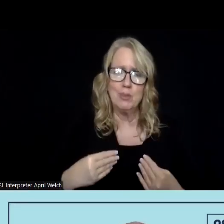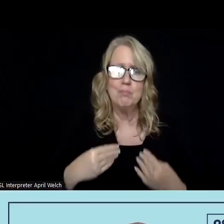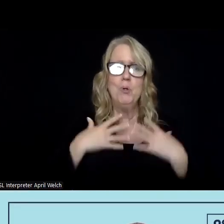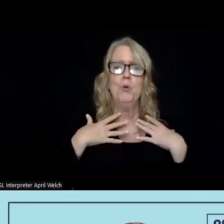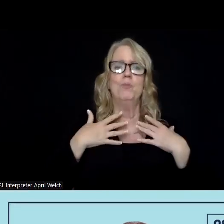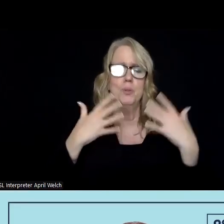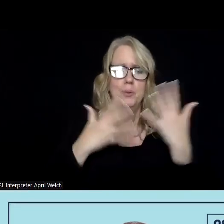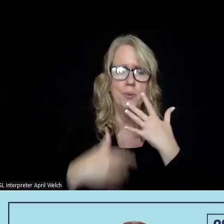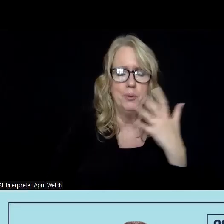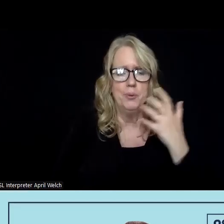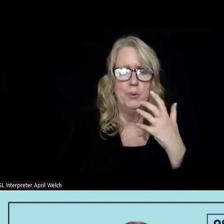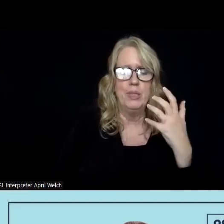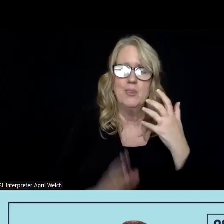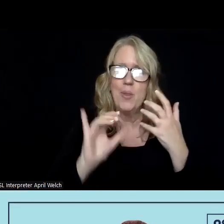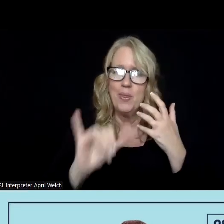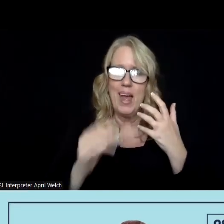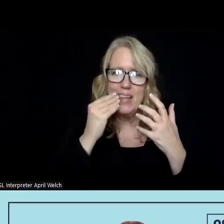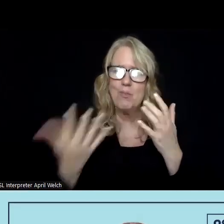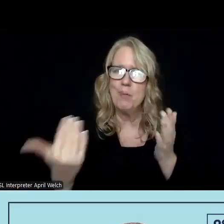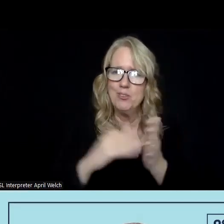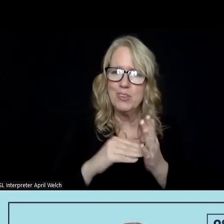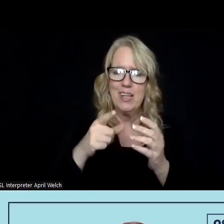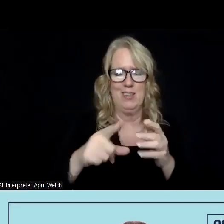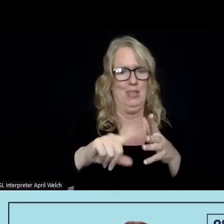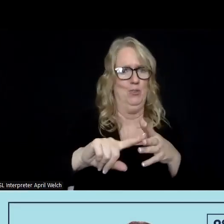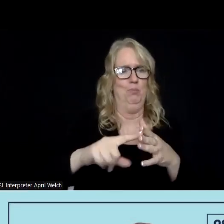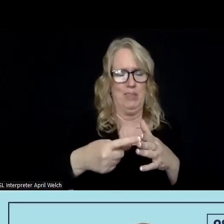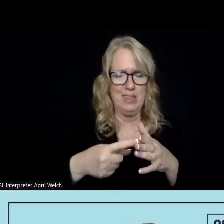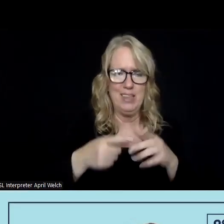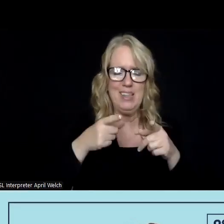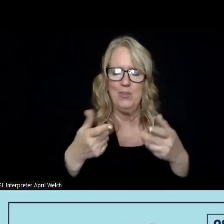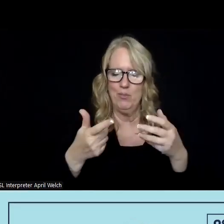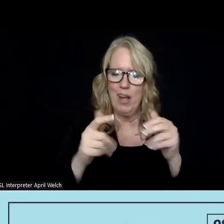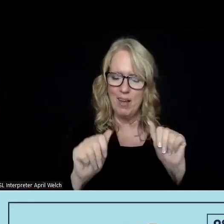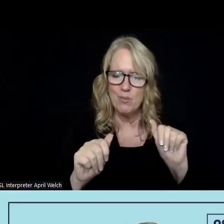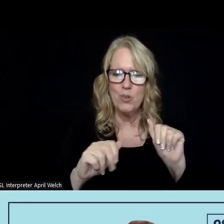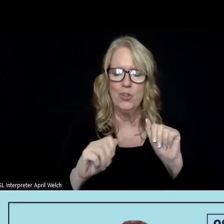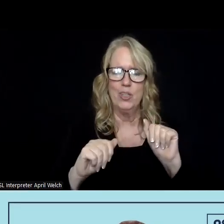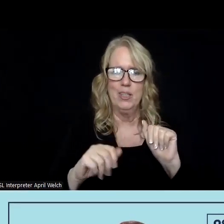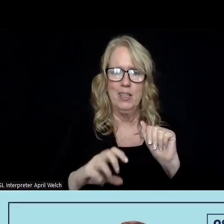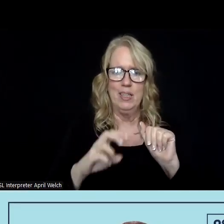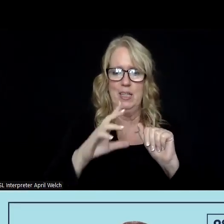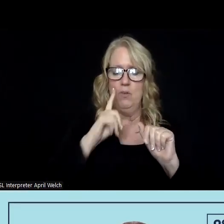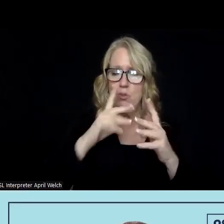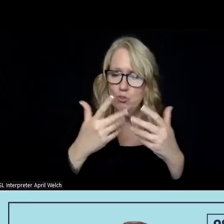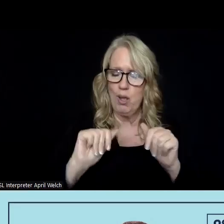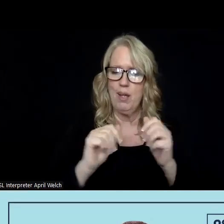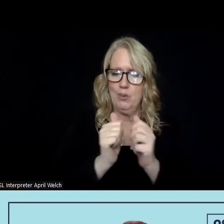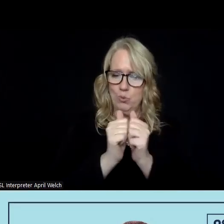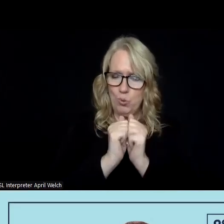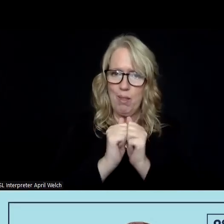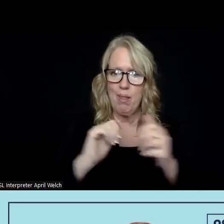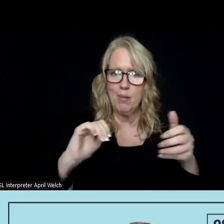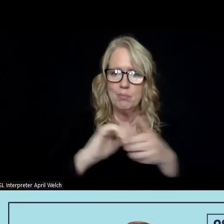brought the information back because this is just the beginning of an effort to enhance collaboration between